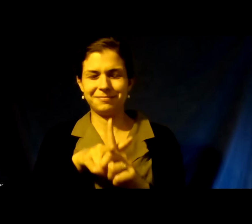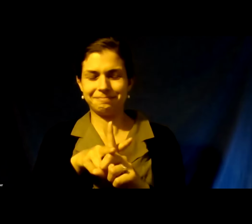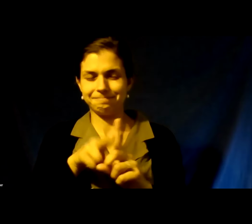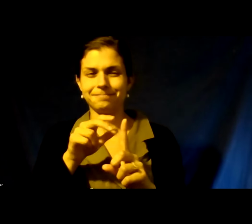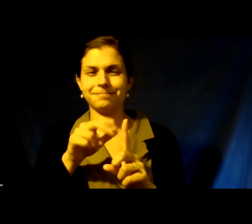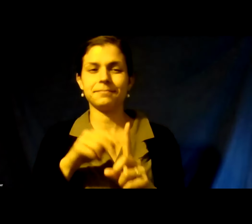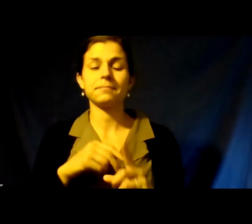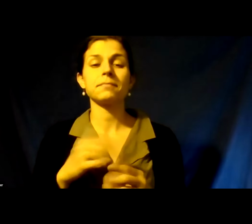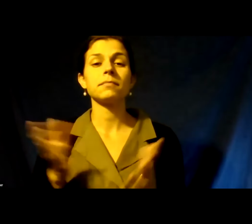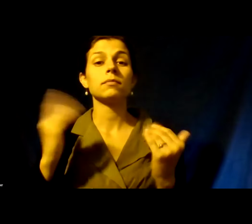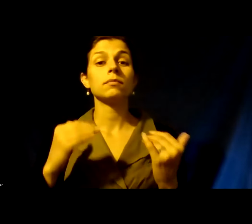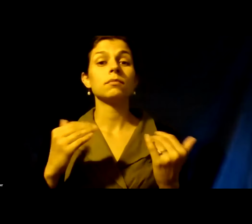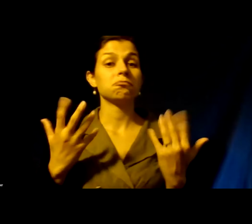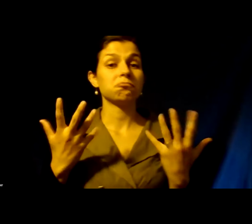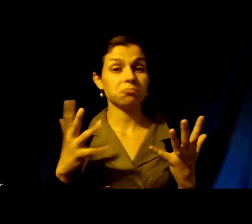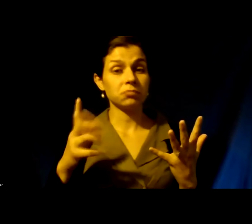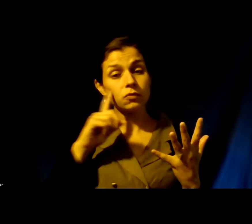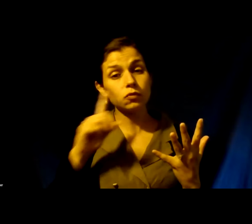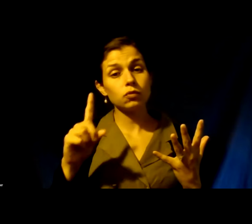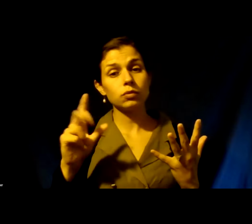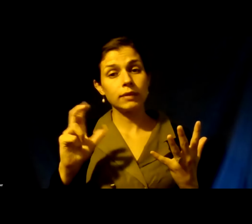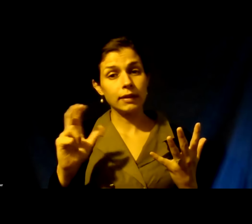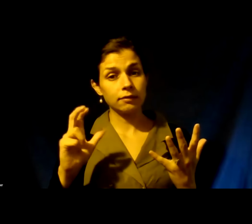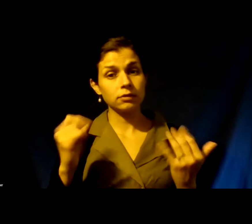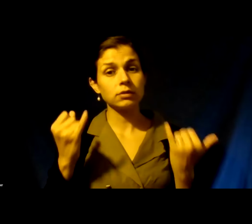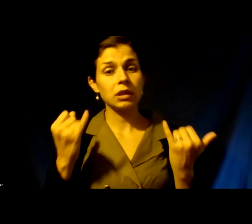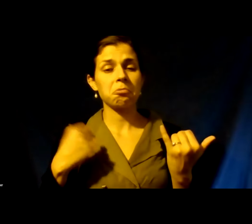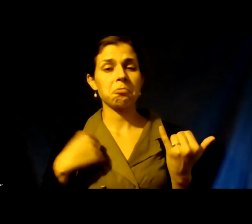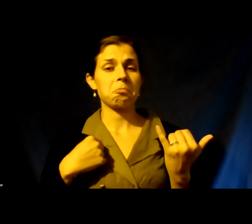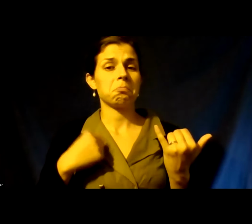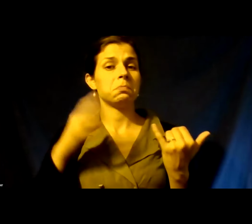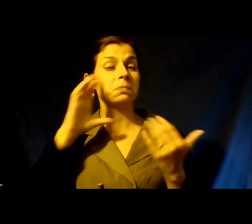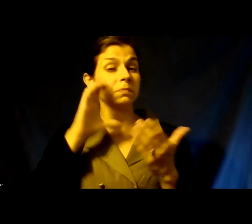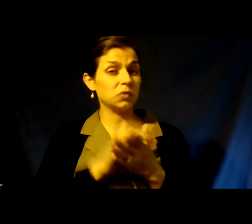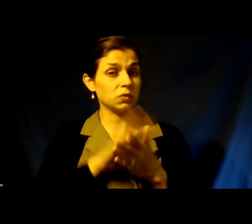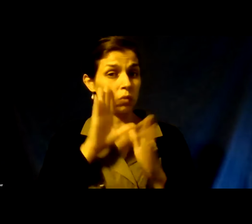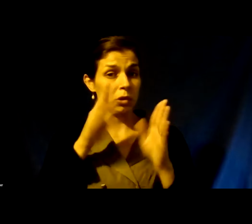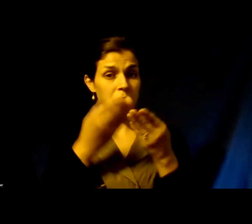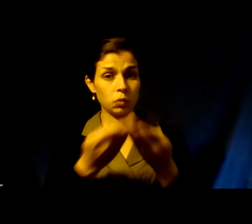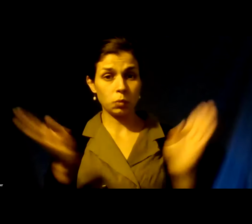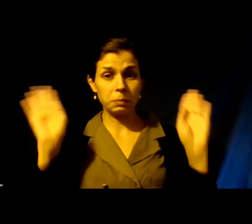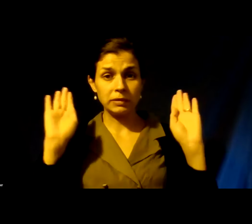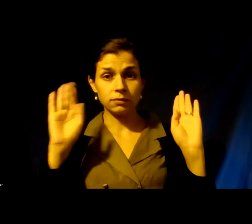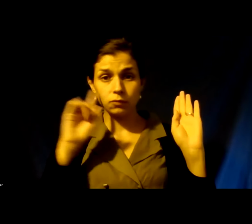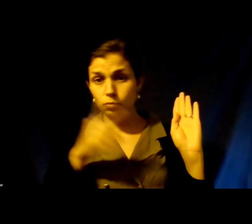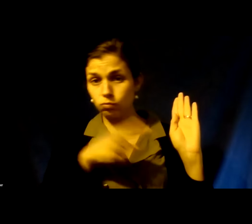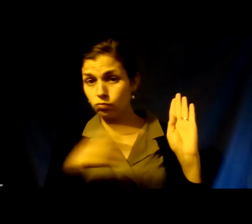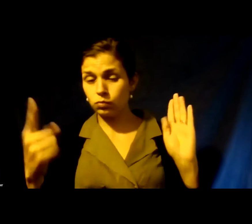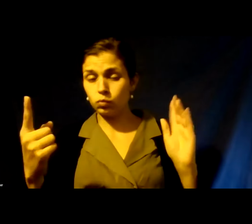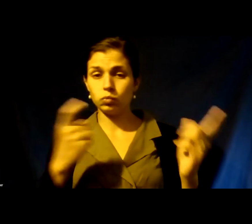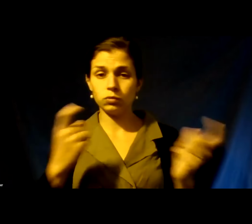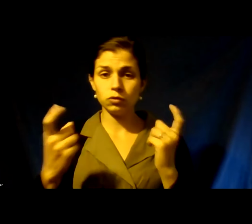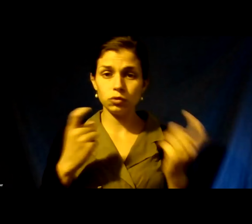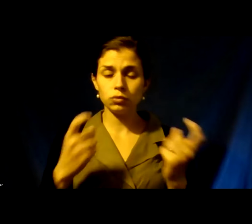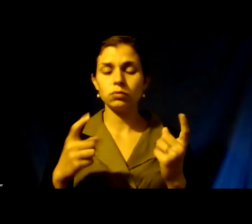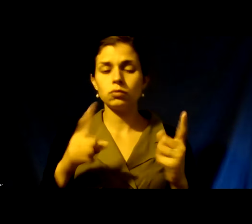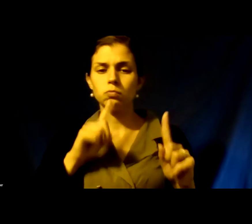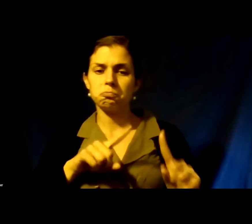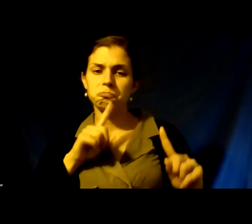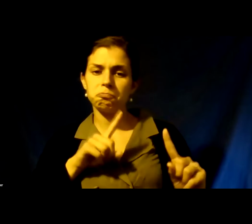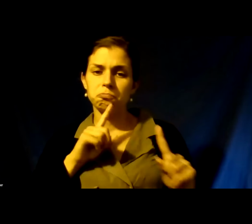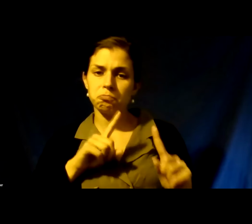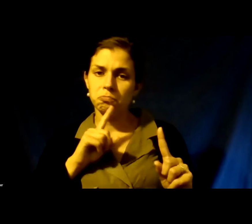from here, I think we're going to open it up for some questions and responding to questions that were written in